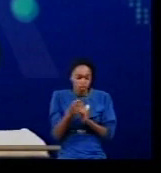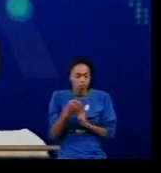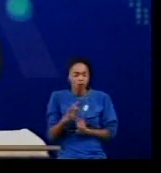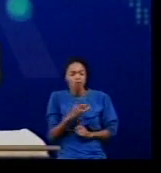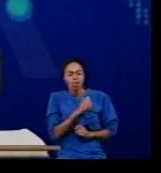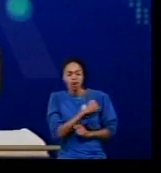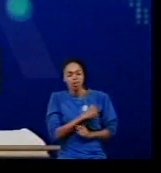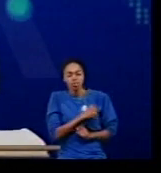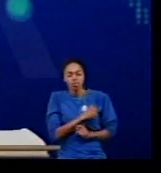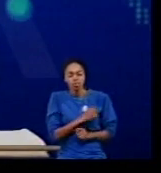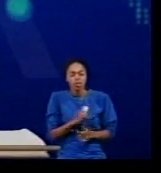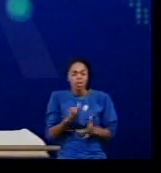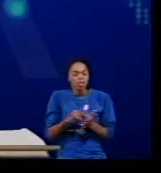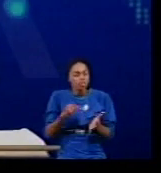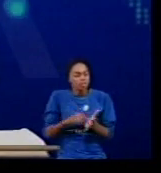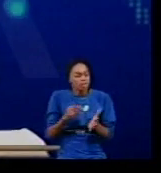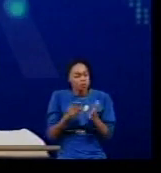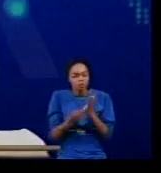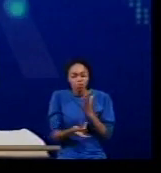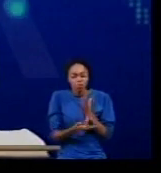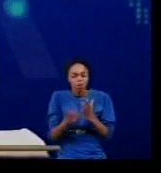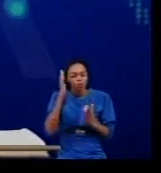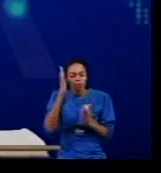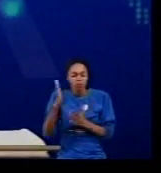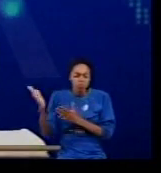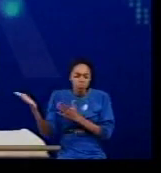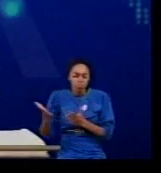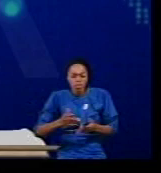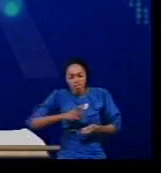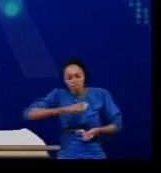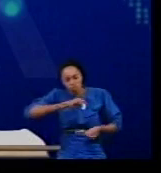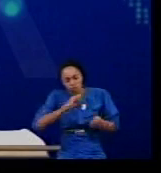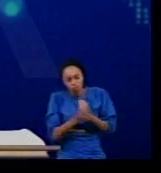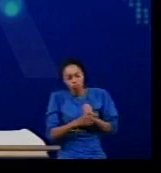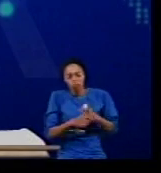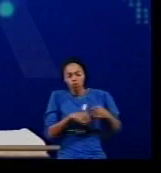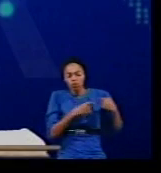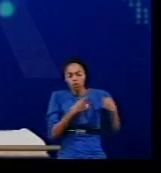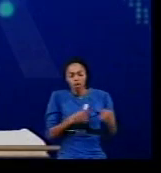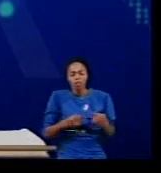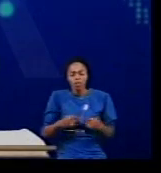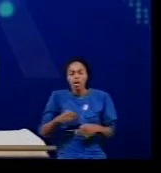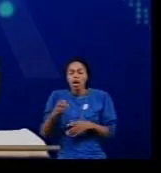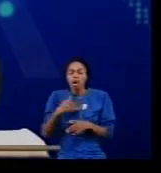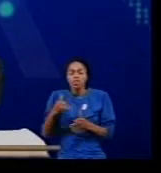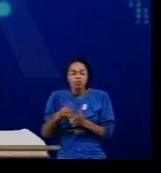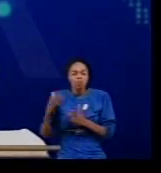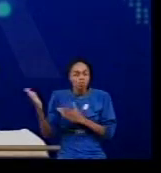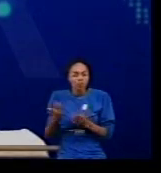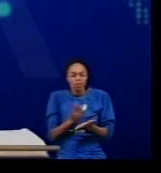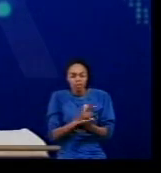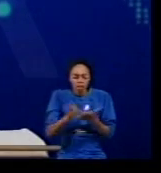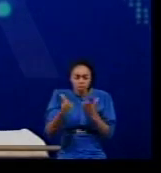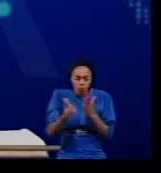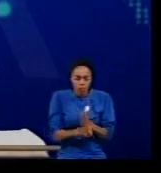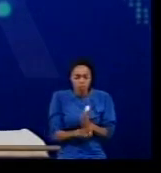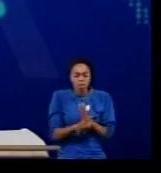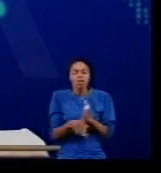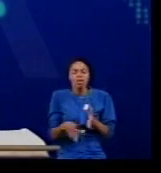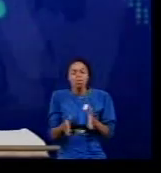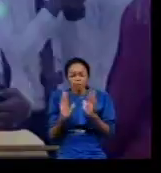unto him, peace be unto thee, fear not, thou shalt not die. Then verse 24, and then Gideon built